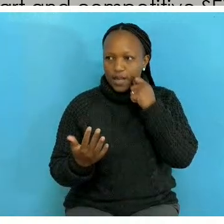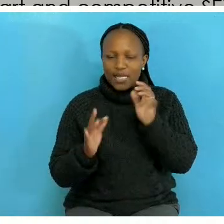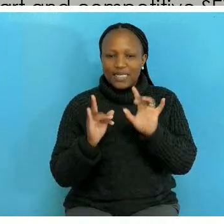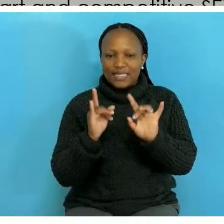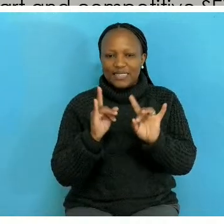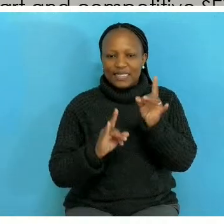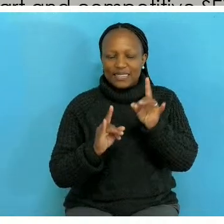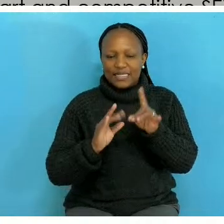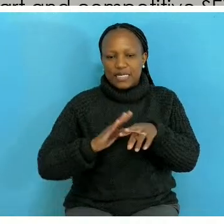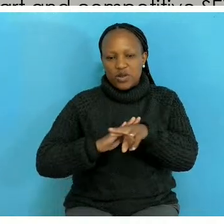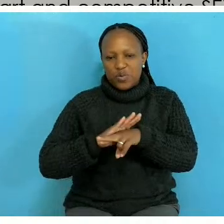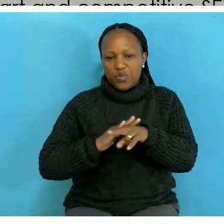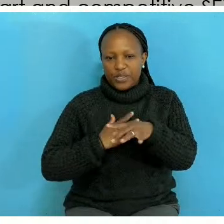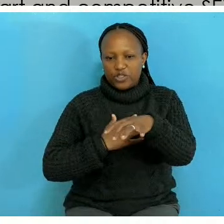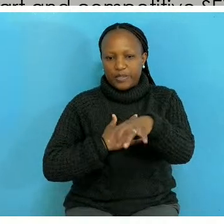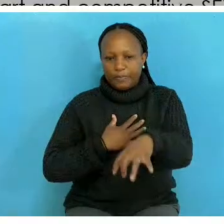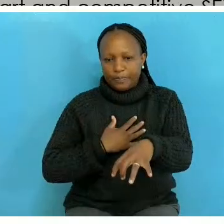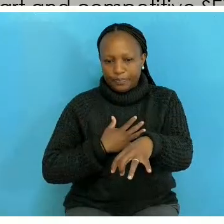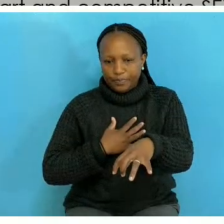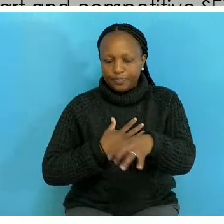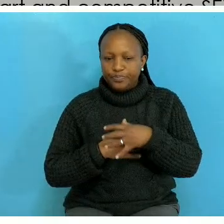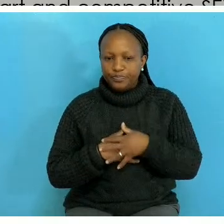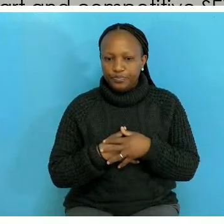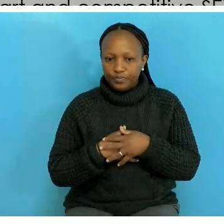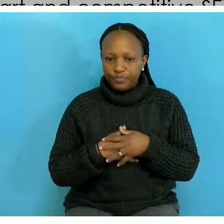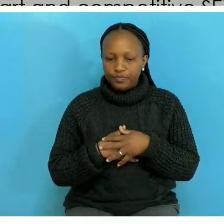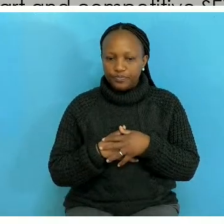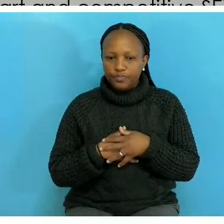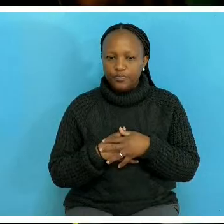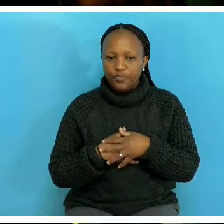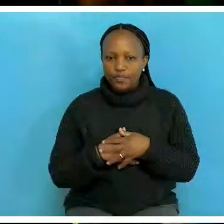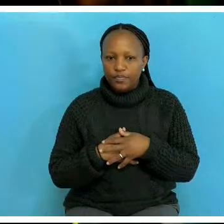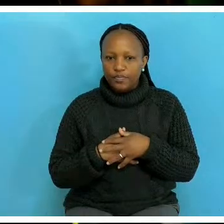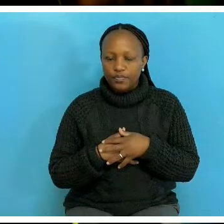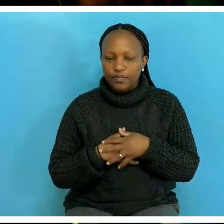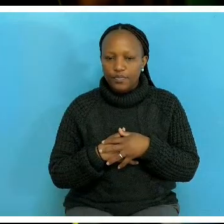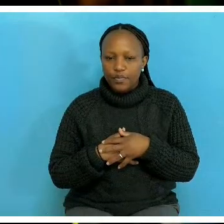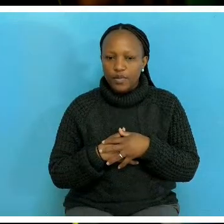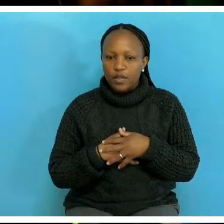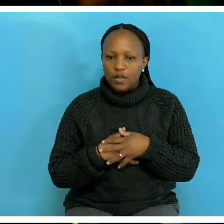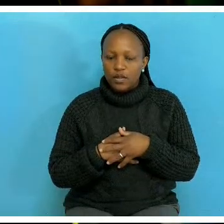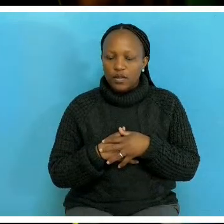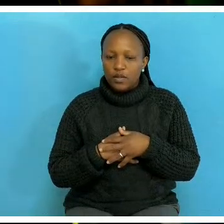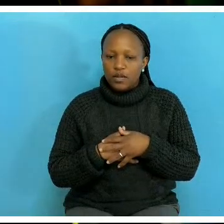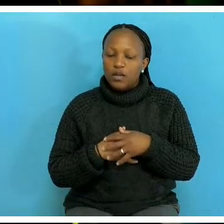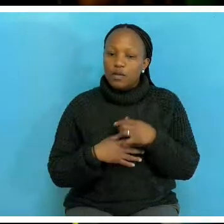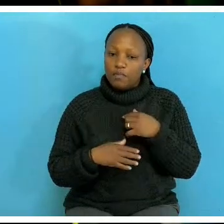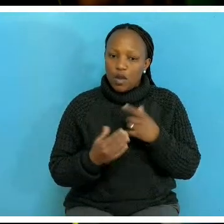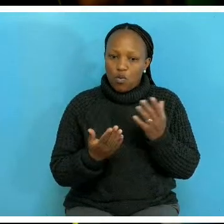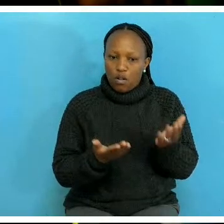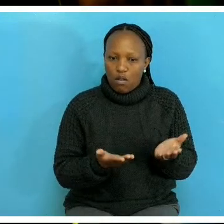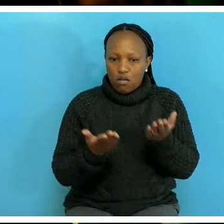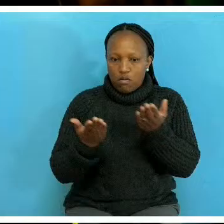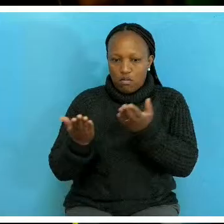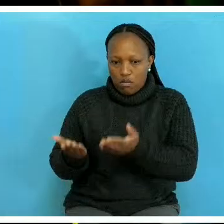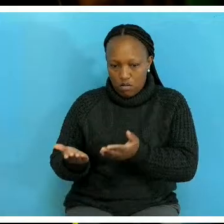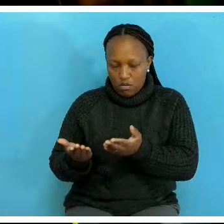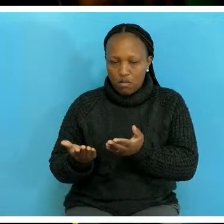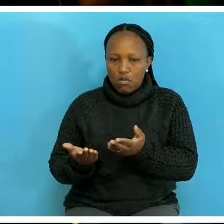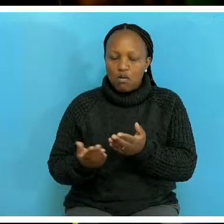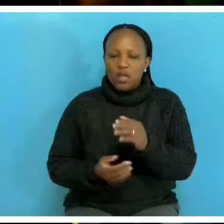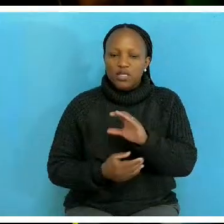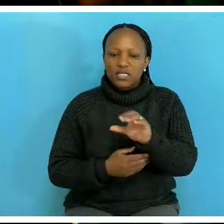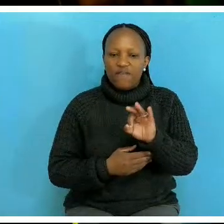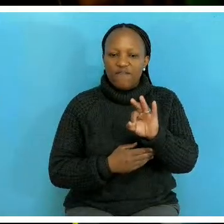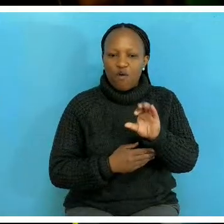as well. I'm going to also request, hand over quickly to my